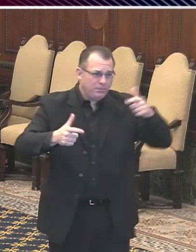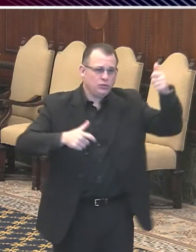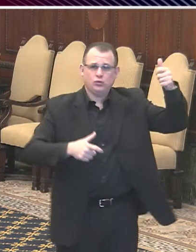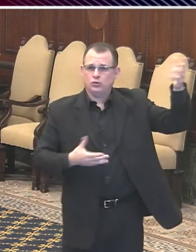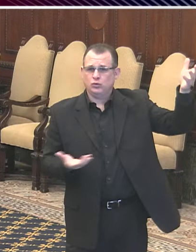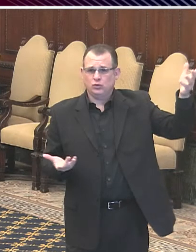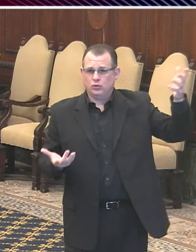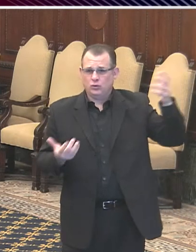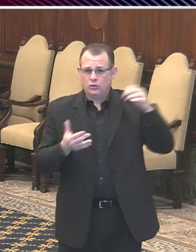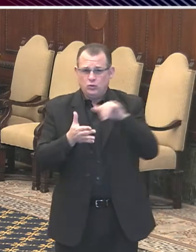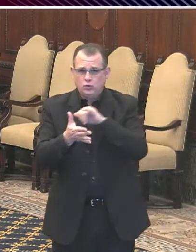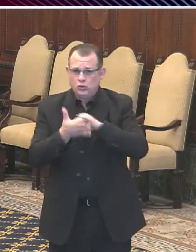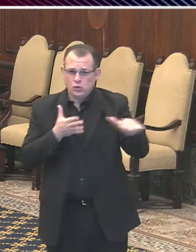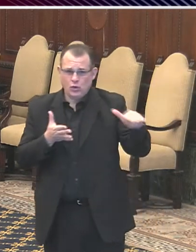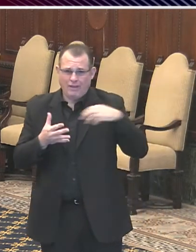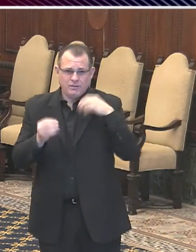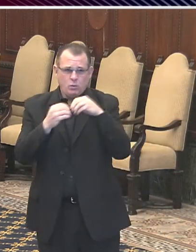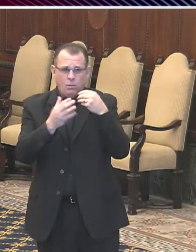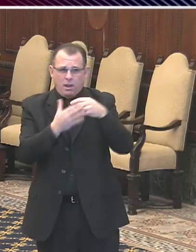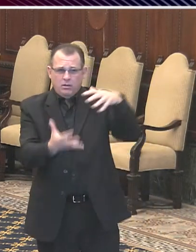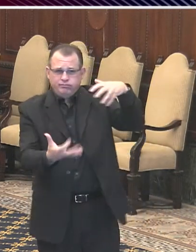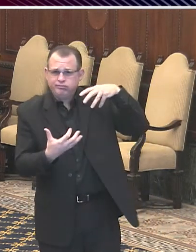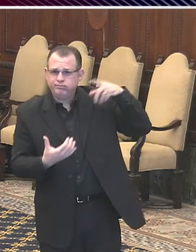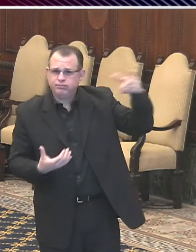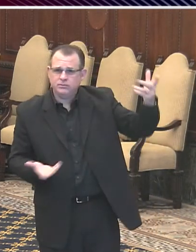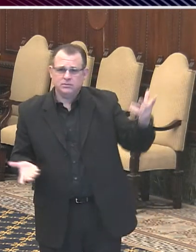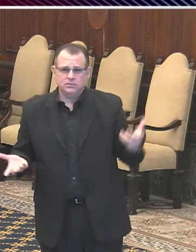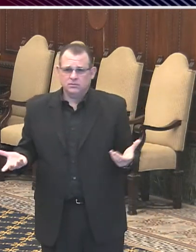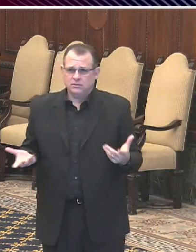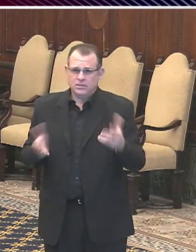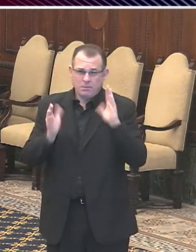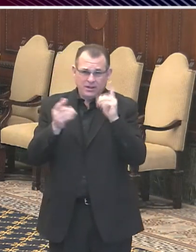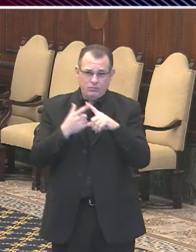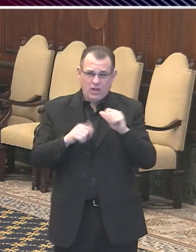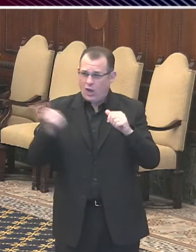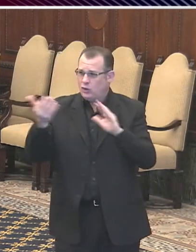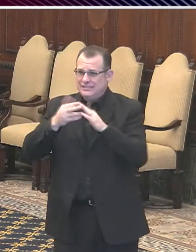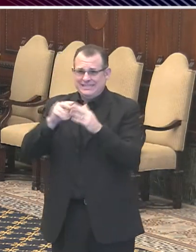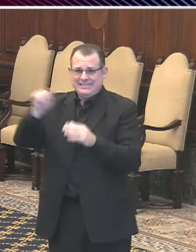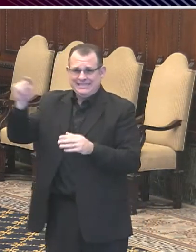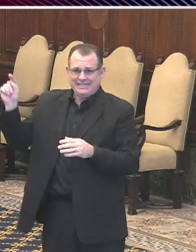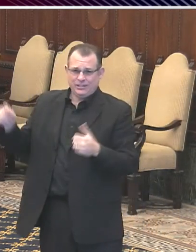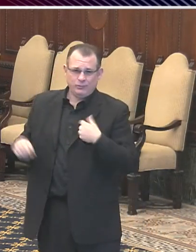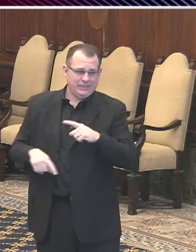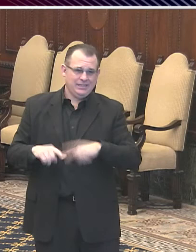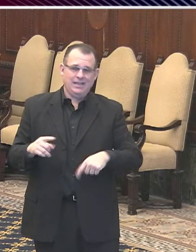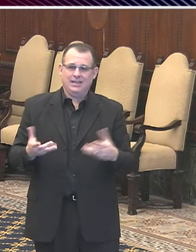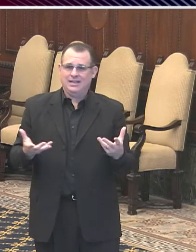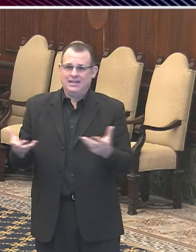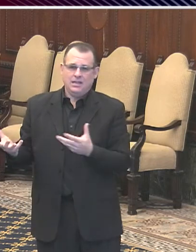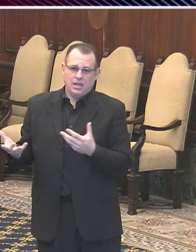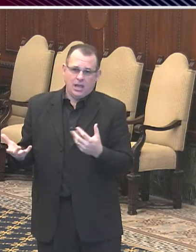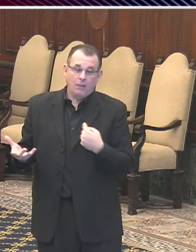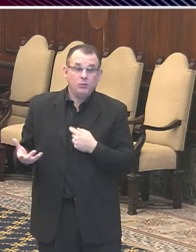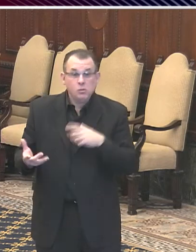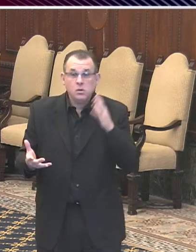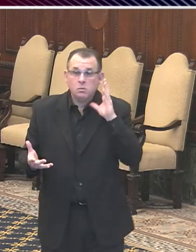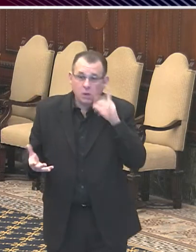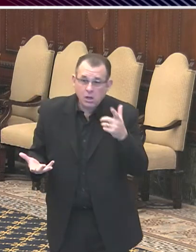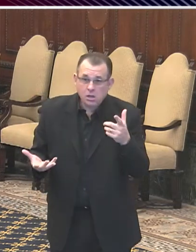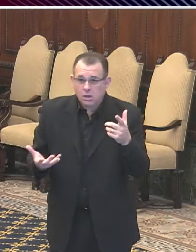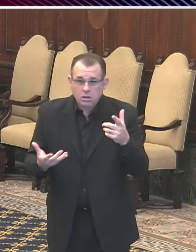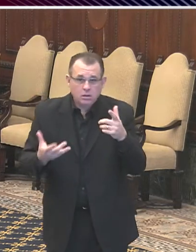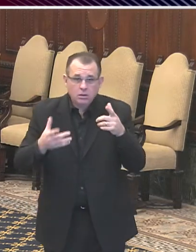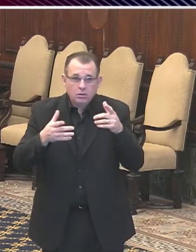revenue coming in than probably 3 or 4 cities combined. So we would not discount any advice that they have,